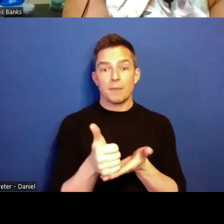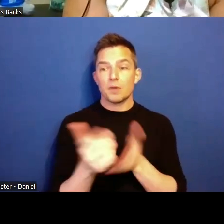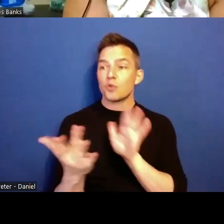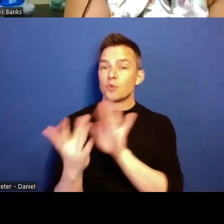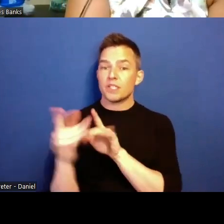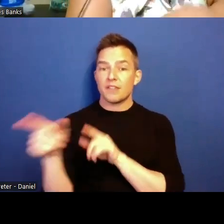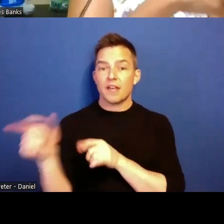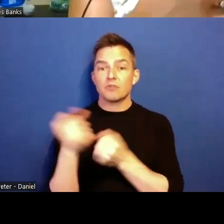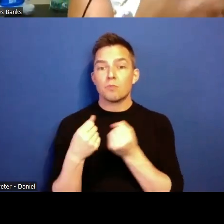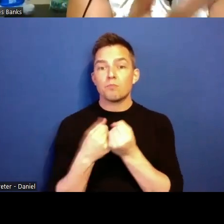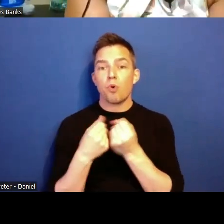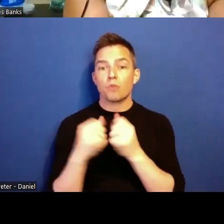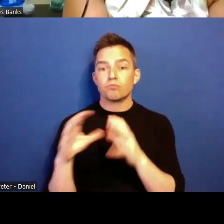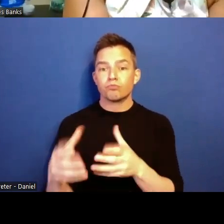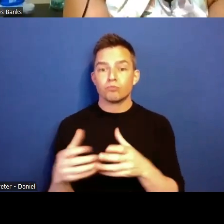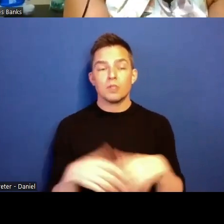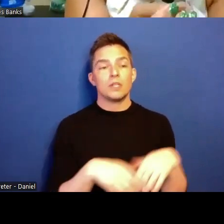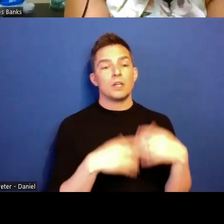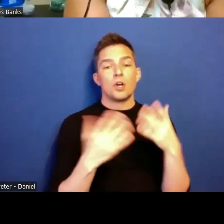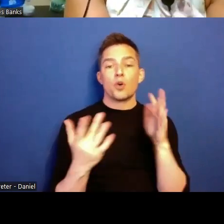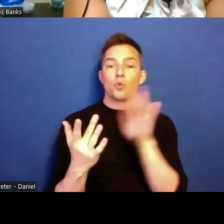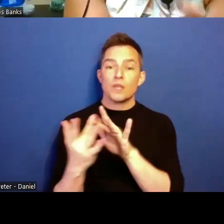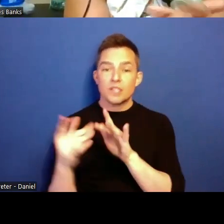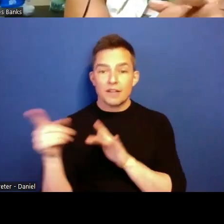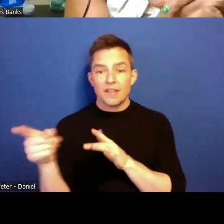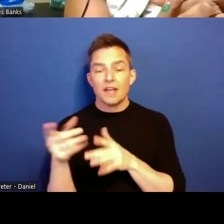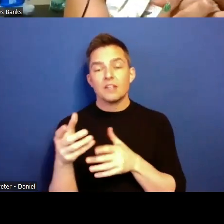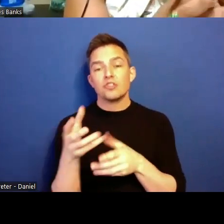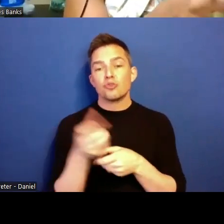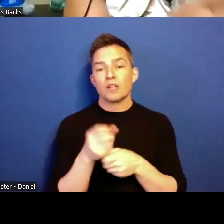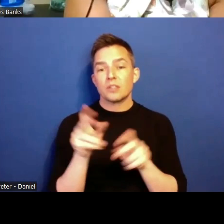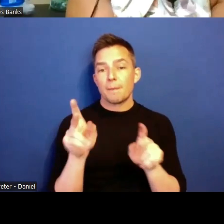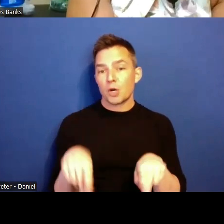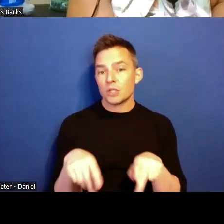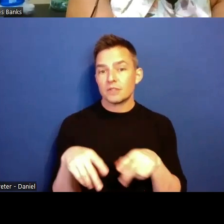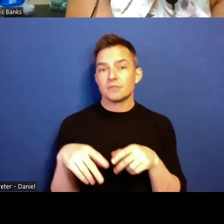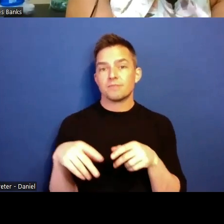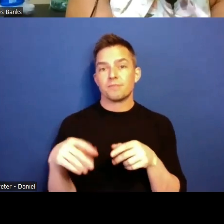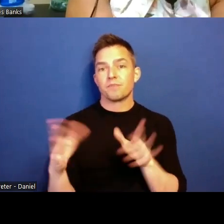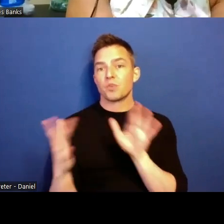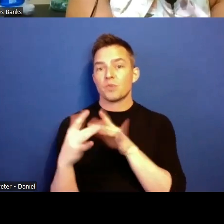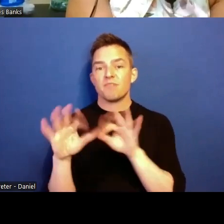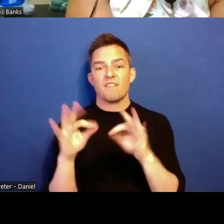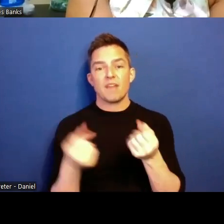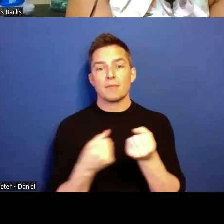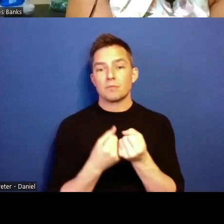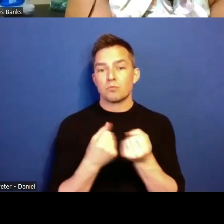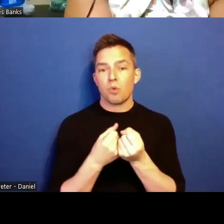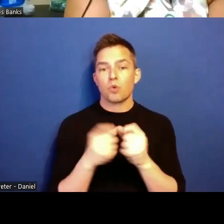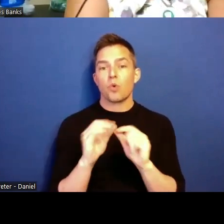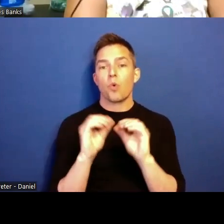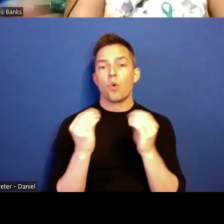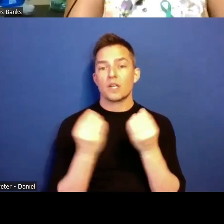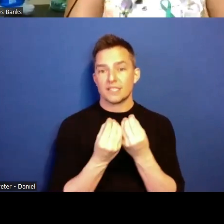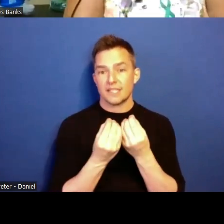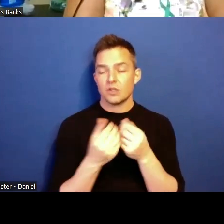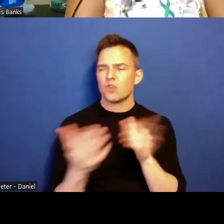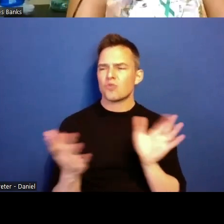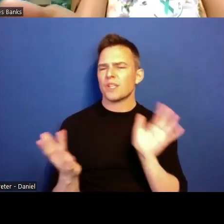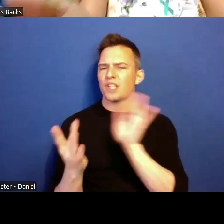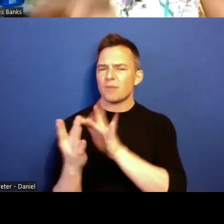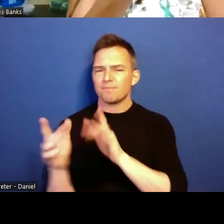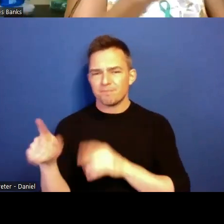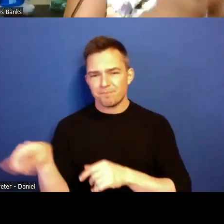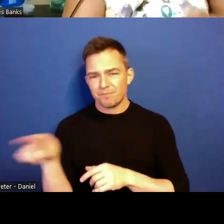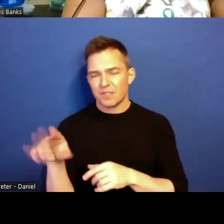that support group. Reach out to that trusted person. Reach out to your family support organization. Reach out to